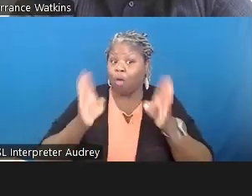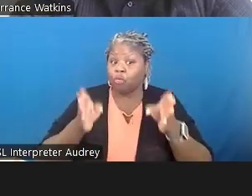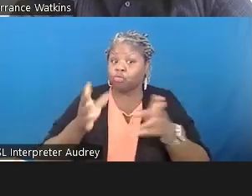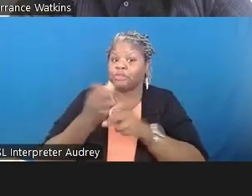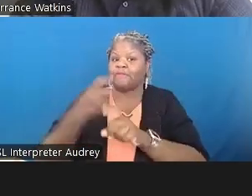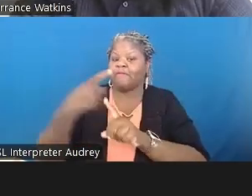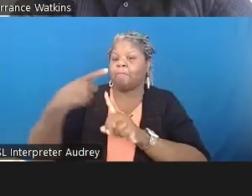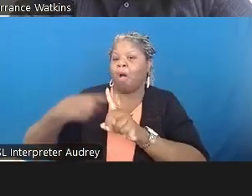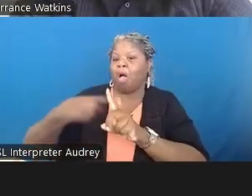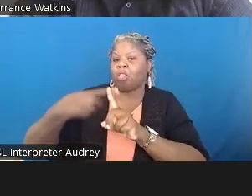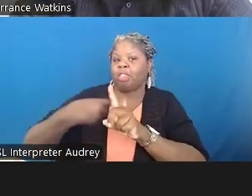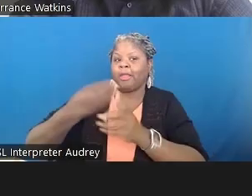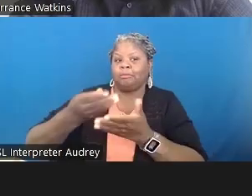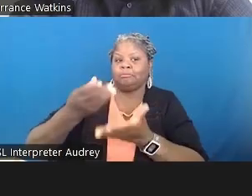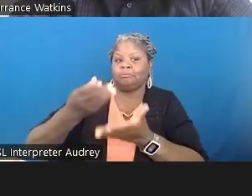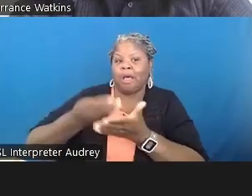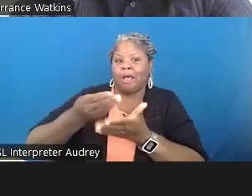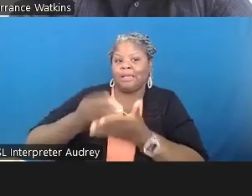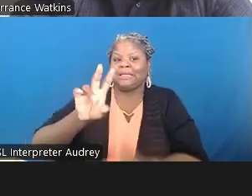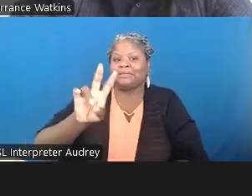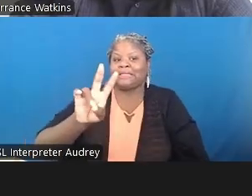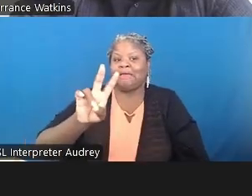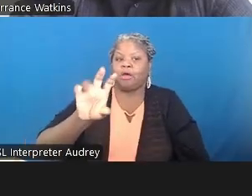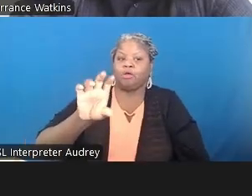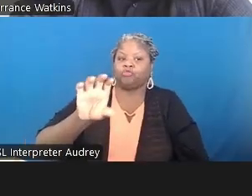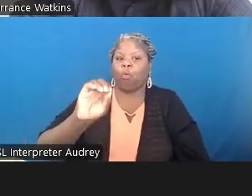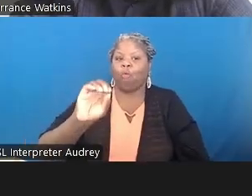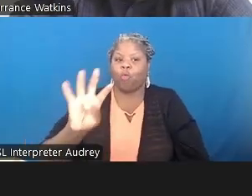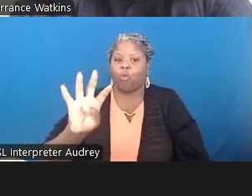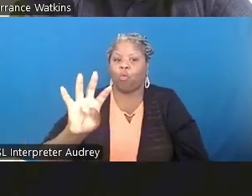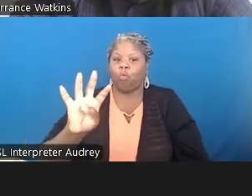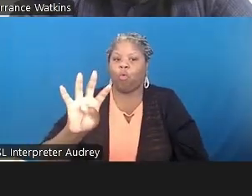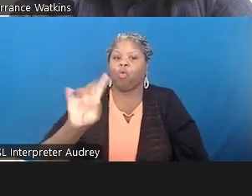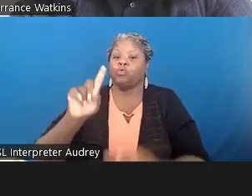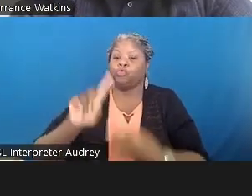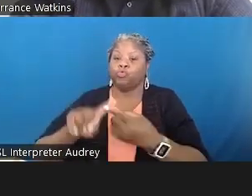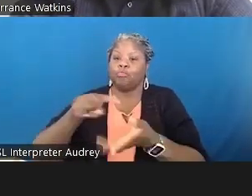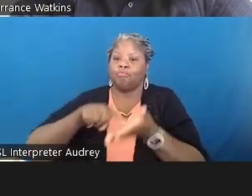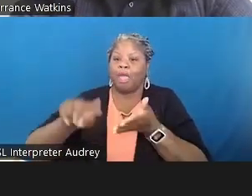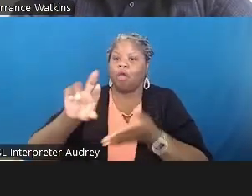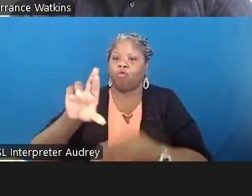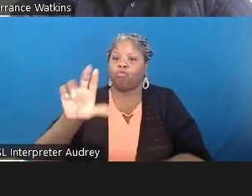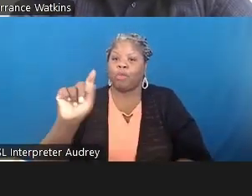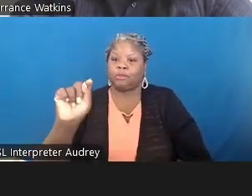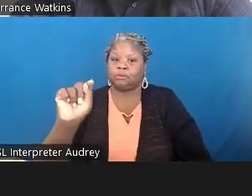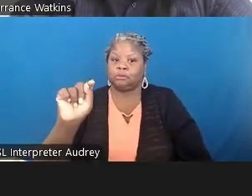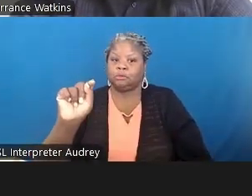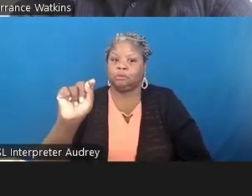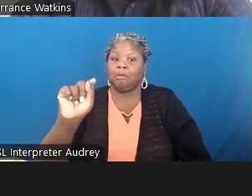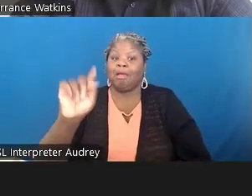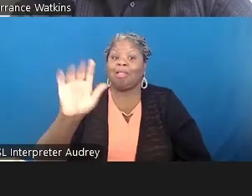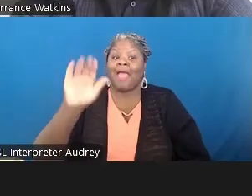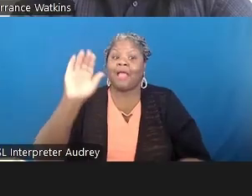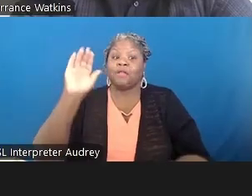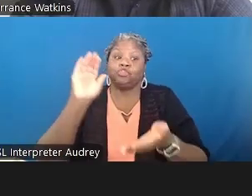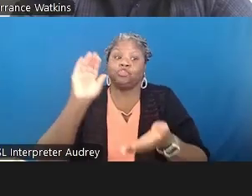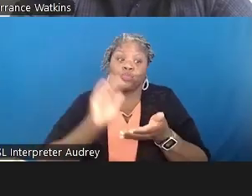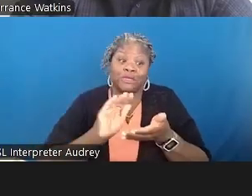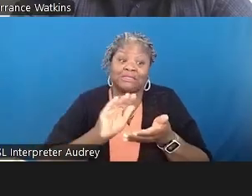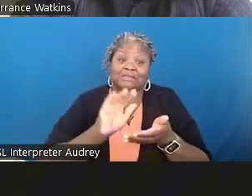monthly subsidy of $704 toward the cost of their rent. That decreases their rent